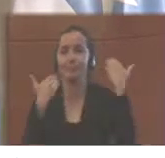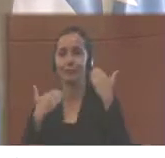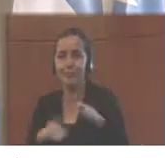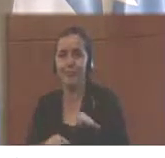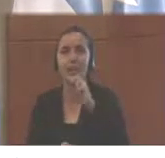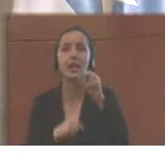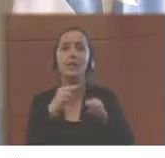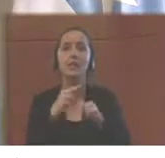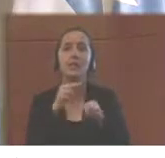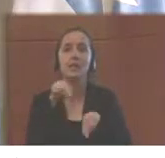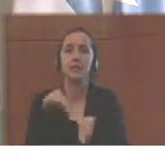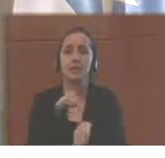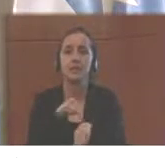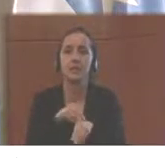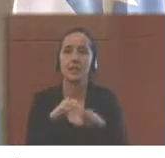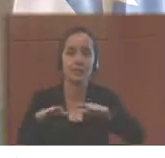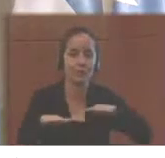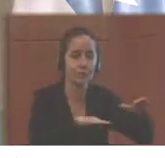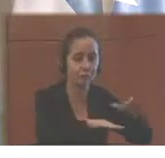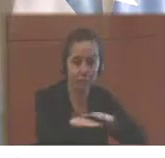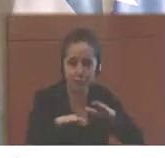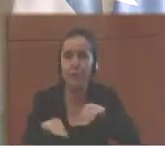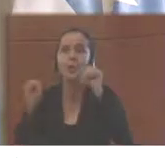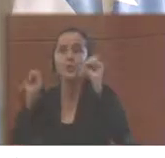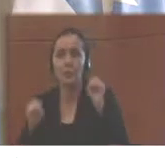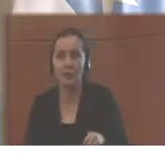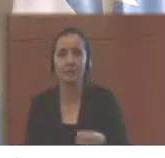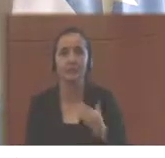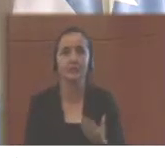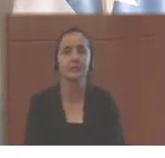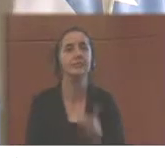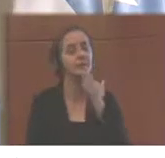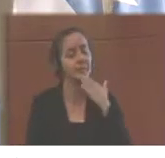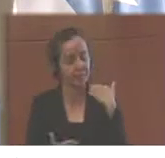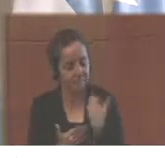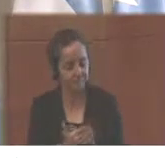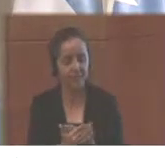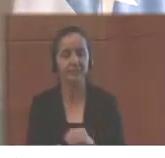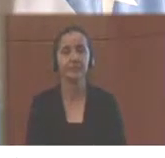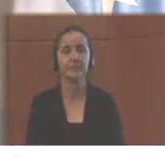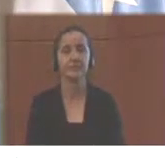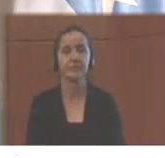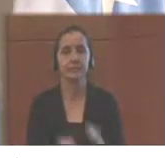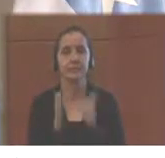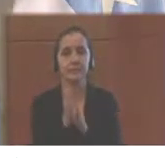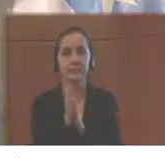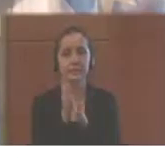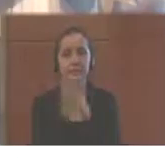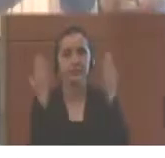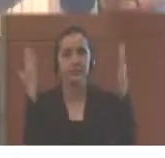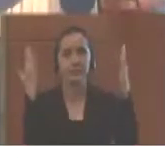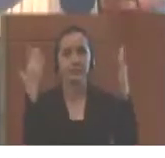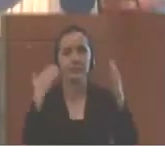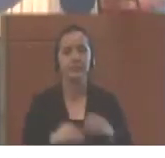programs, and thanks to the policies and national plans that we can now coordinate. Thank you very much.